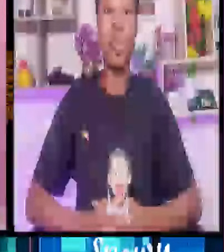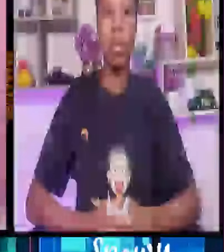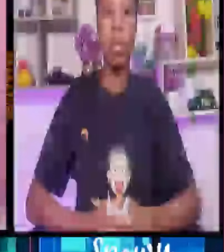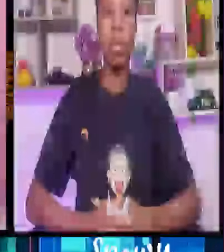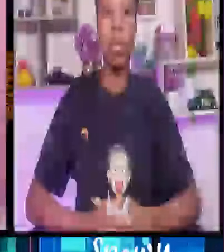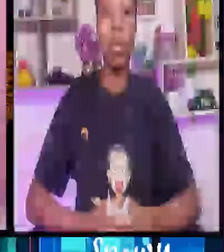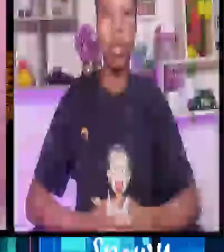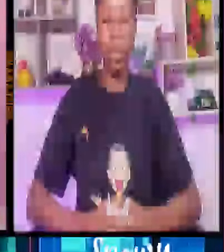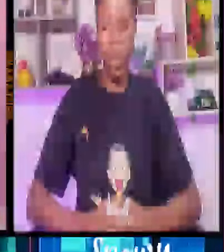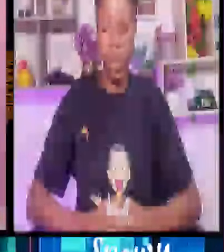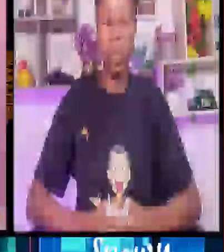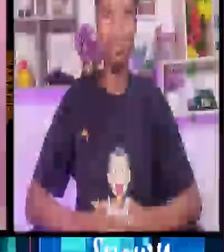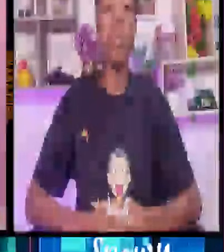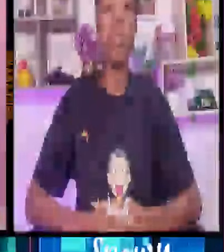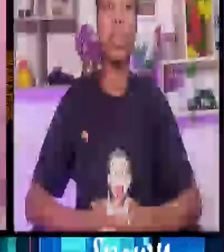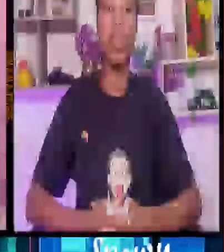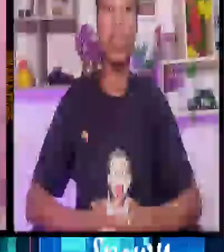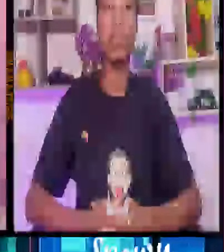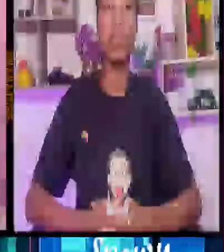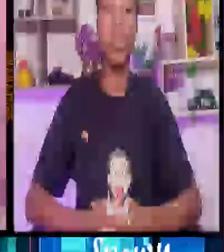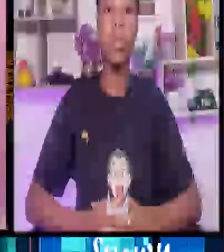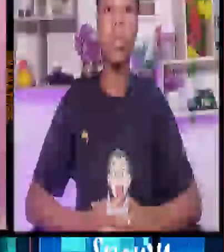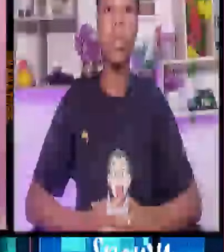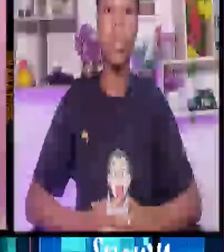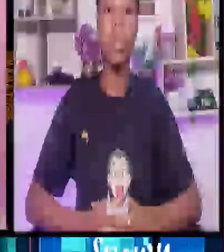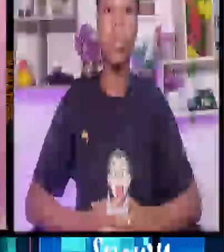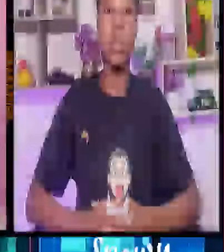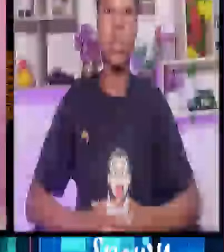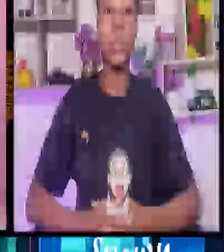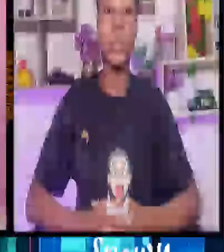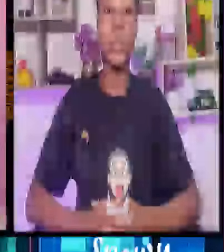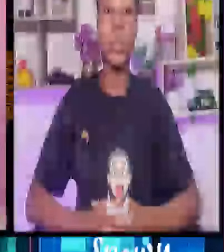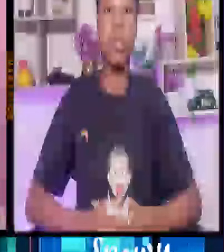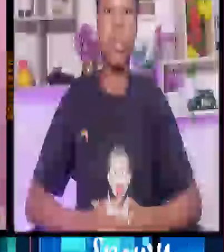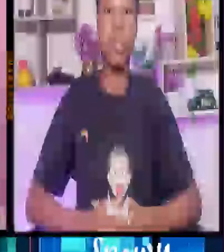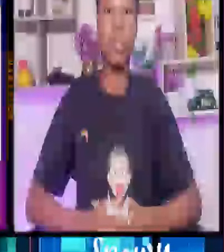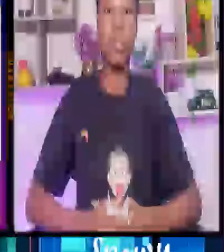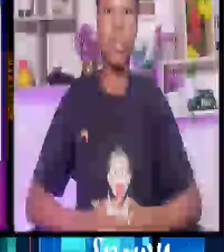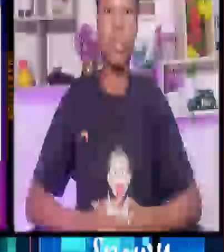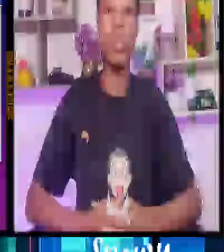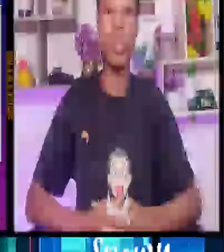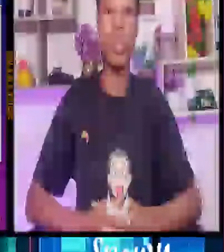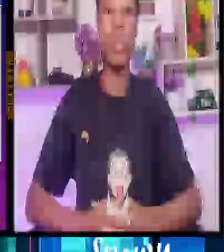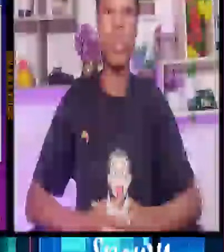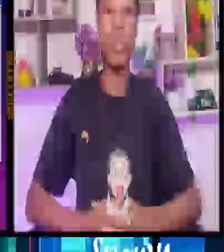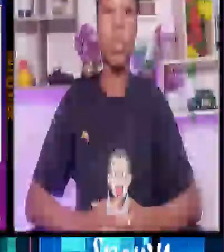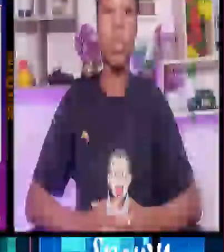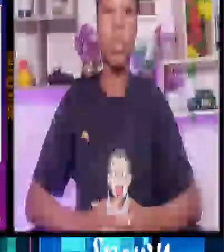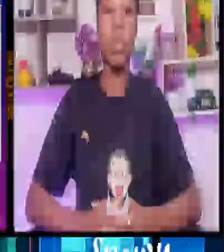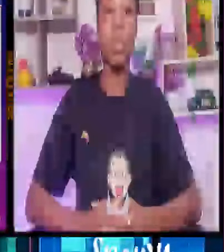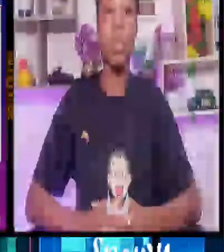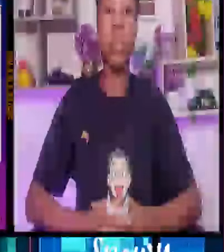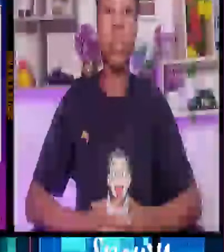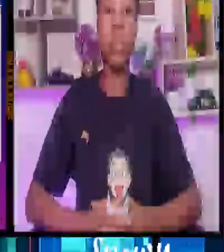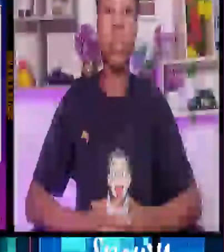studio. Oh, I mean, in all humility, I would ask that you advise Kwesi to seize